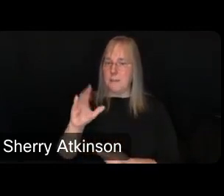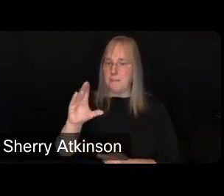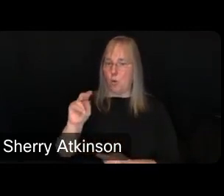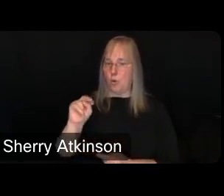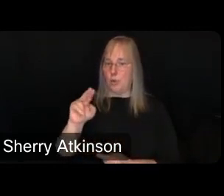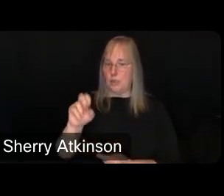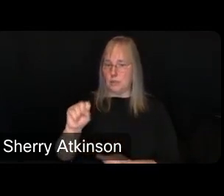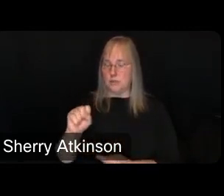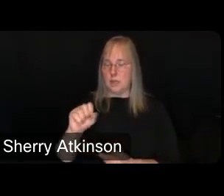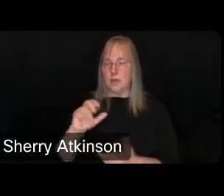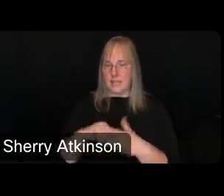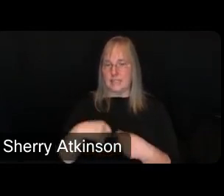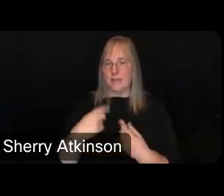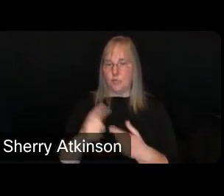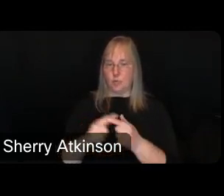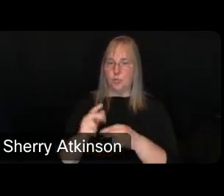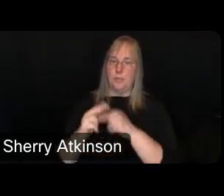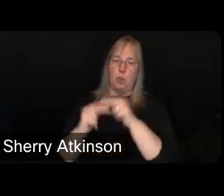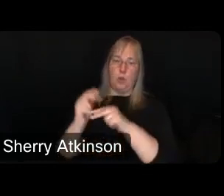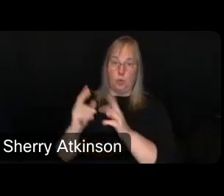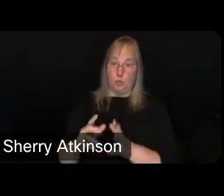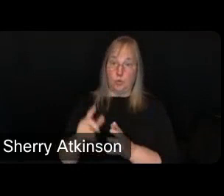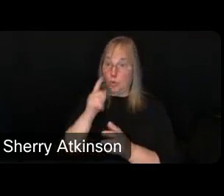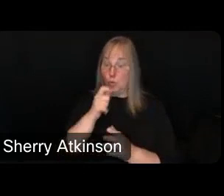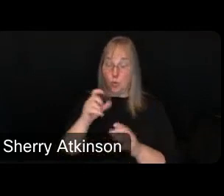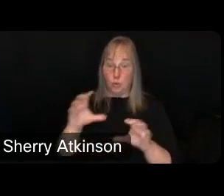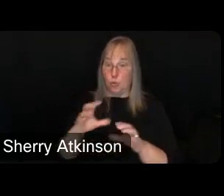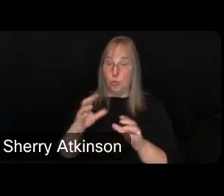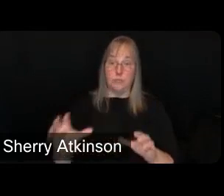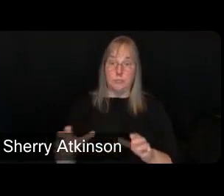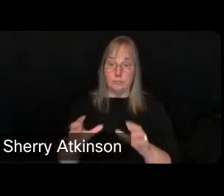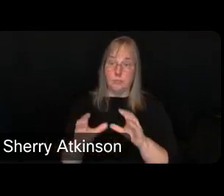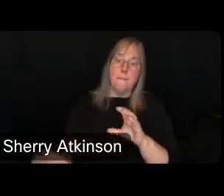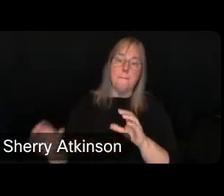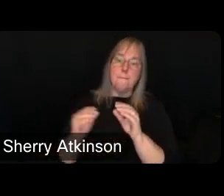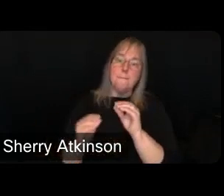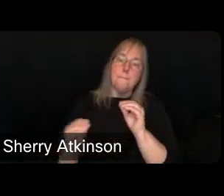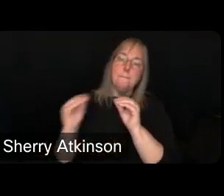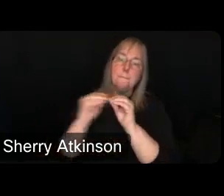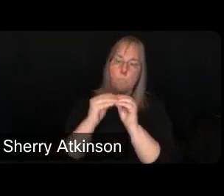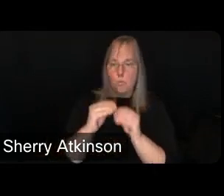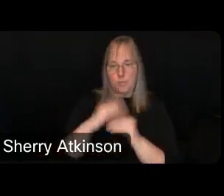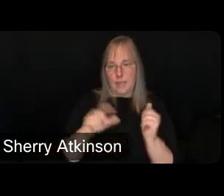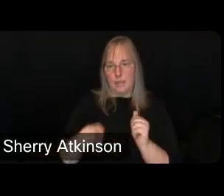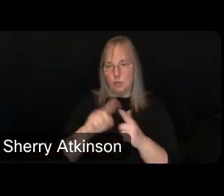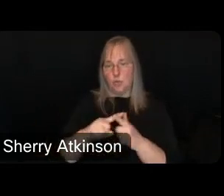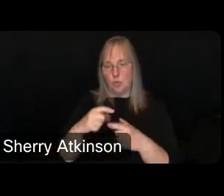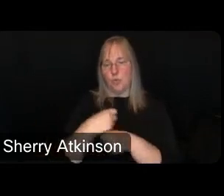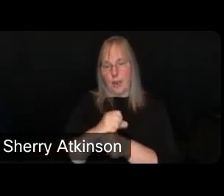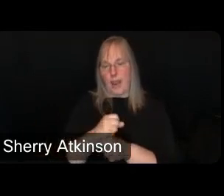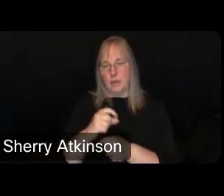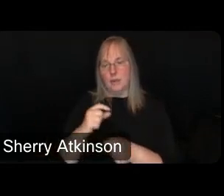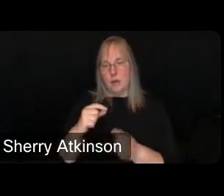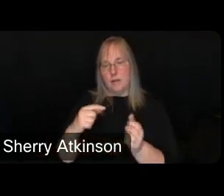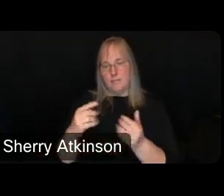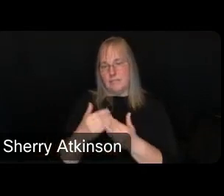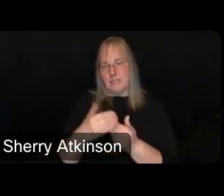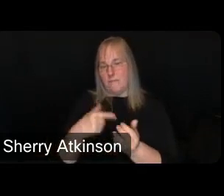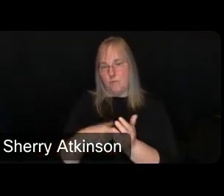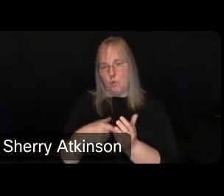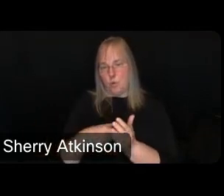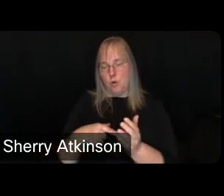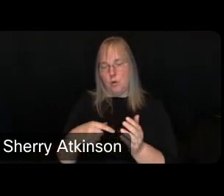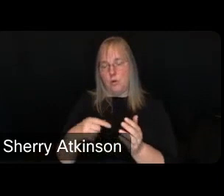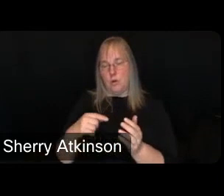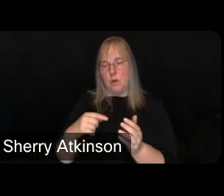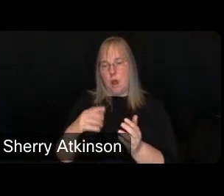moderate income housing unit requirements to create purchase and rental affordable housing options. So in the near future, we'll be establishing a working